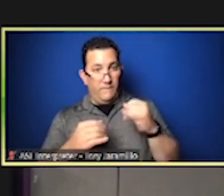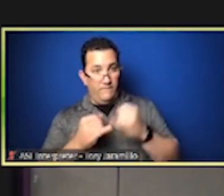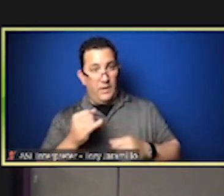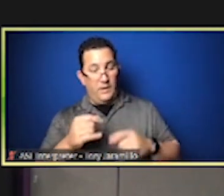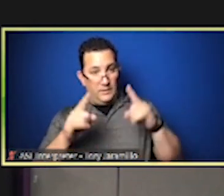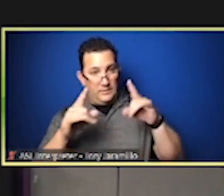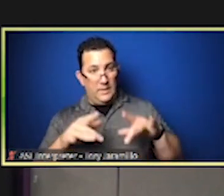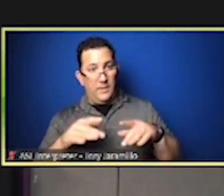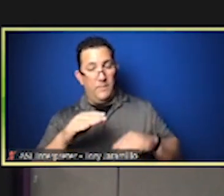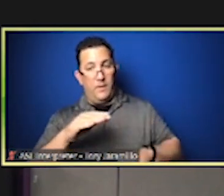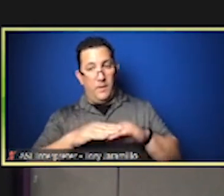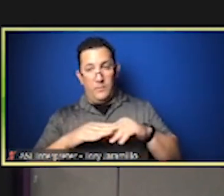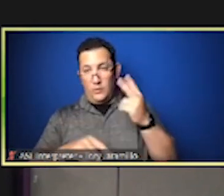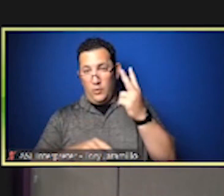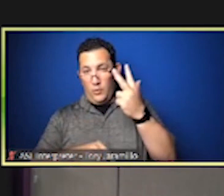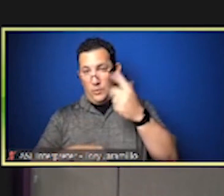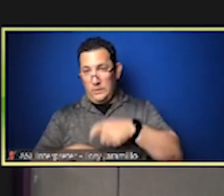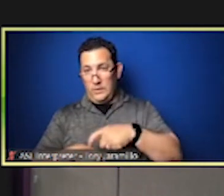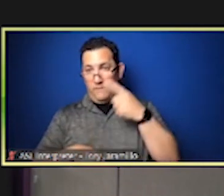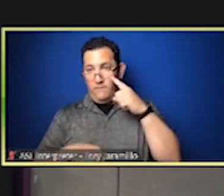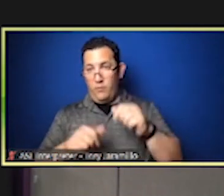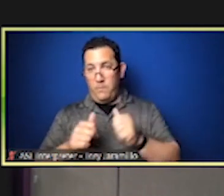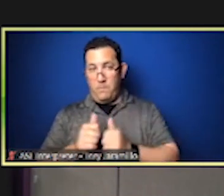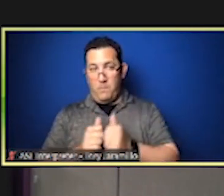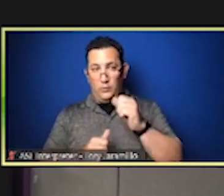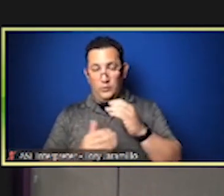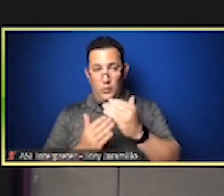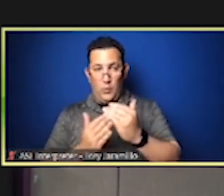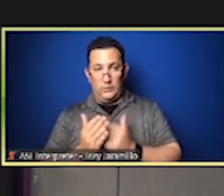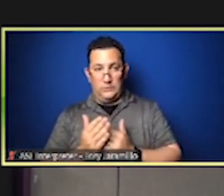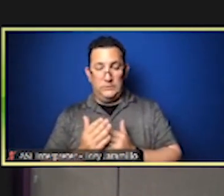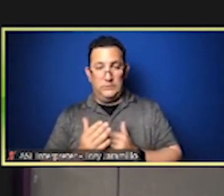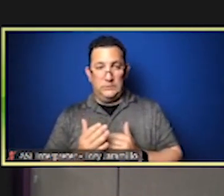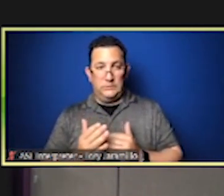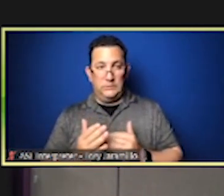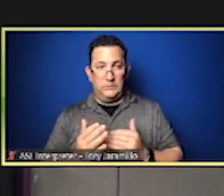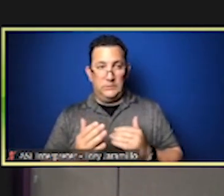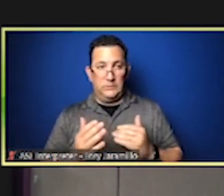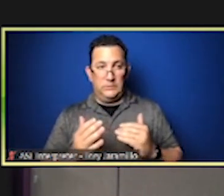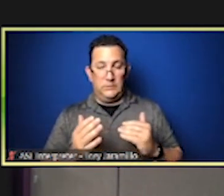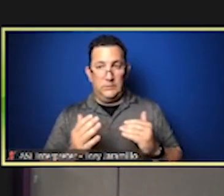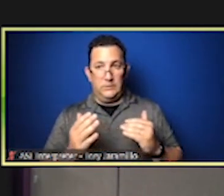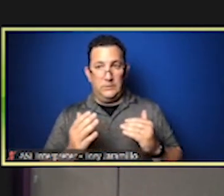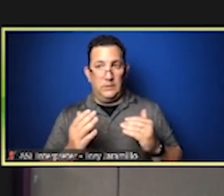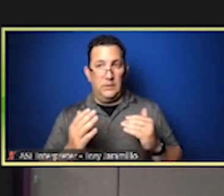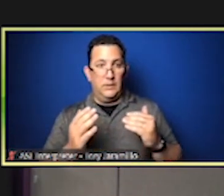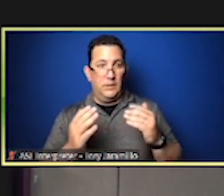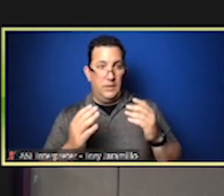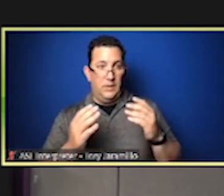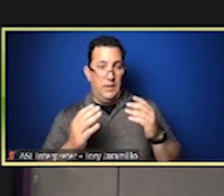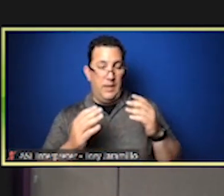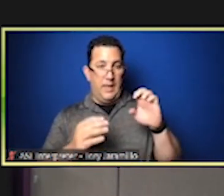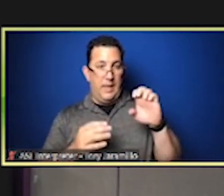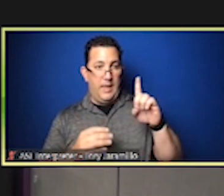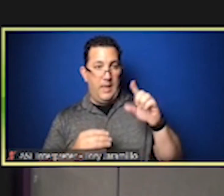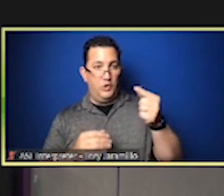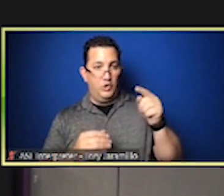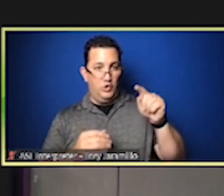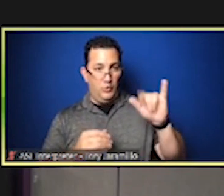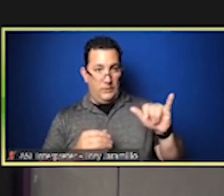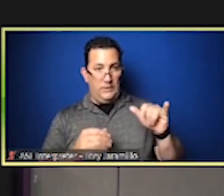courses, and Edgenuity is going to take the highest score of those 3